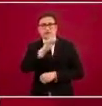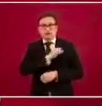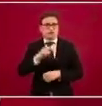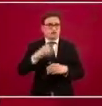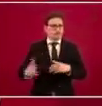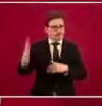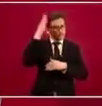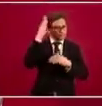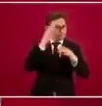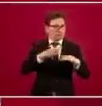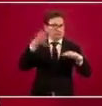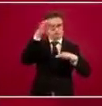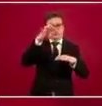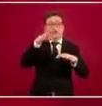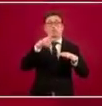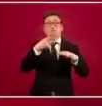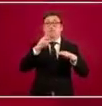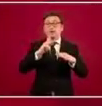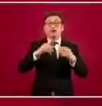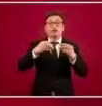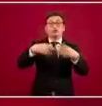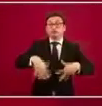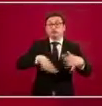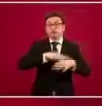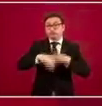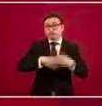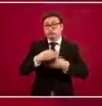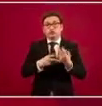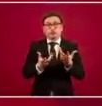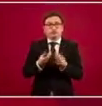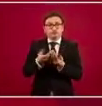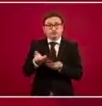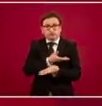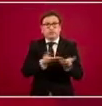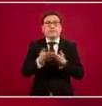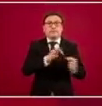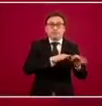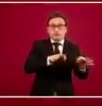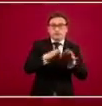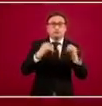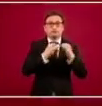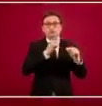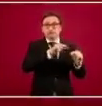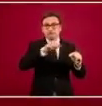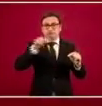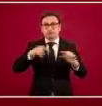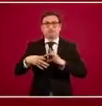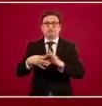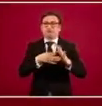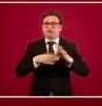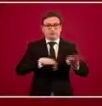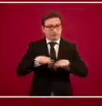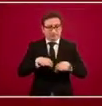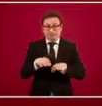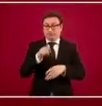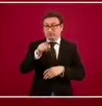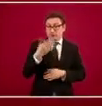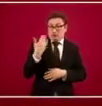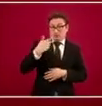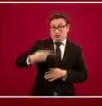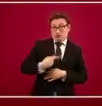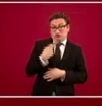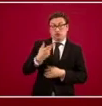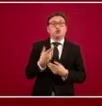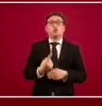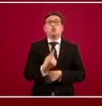technical documents are also sector-based, but all of this has been presented, taking into